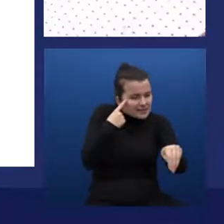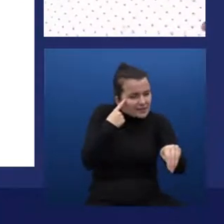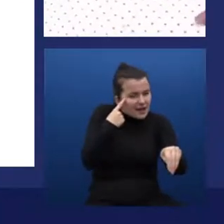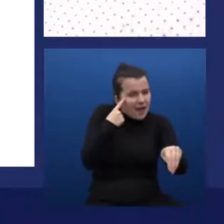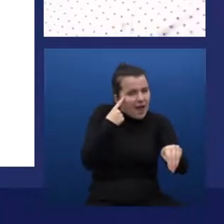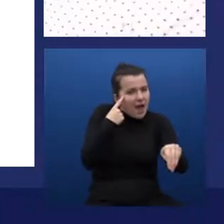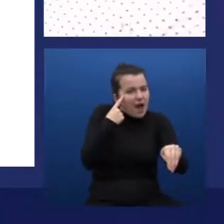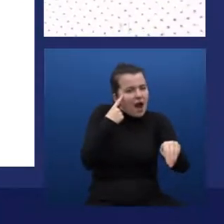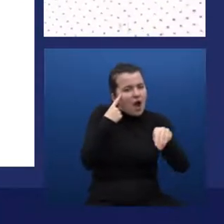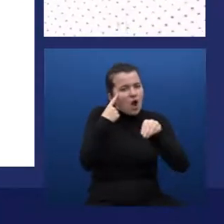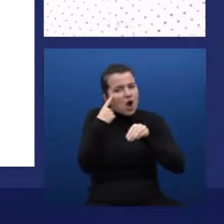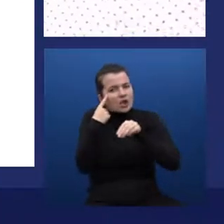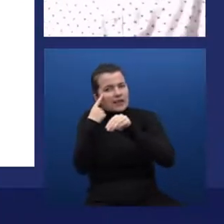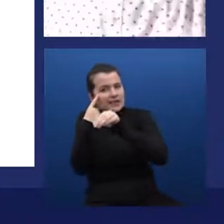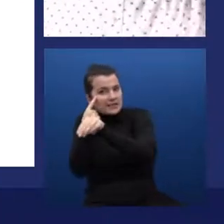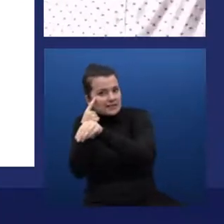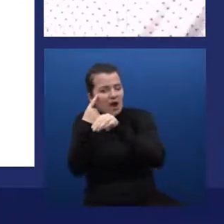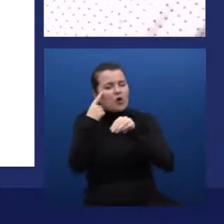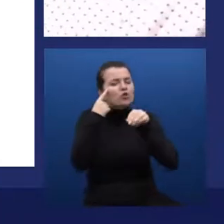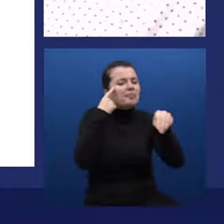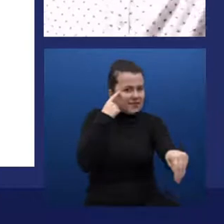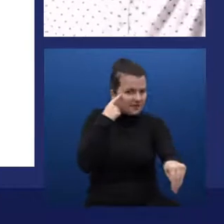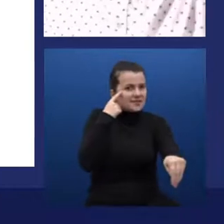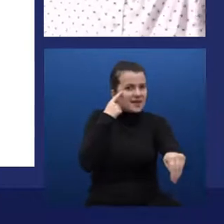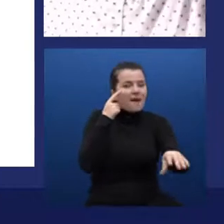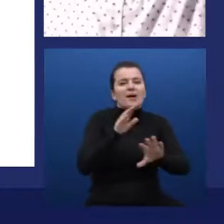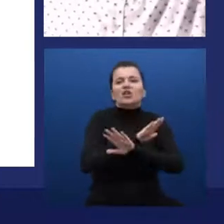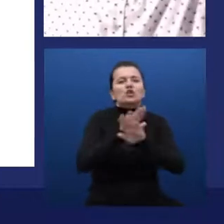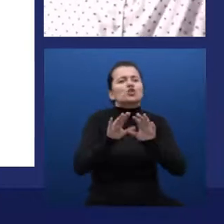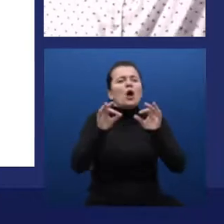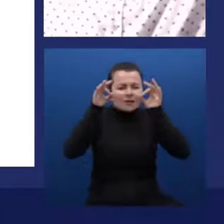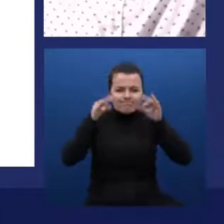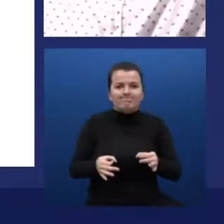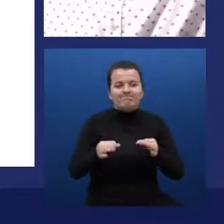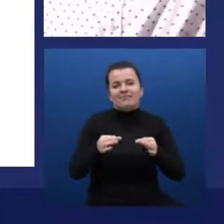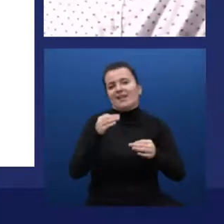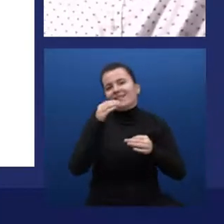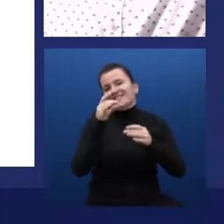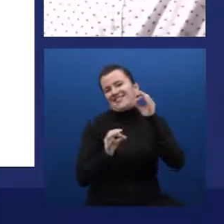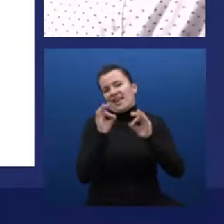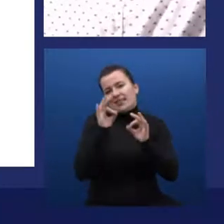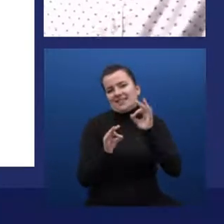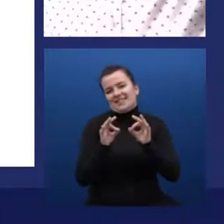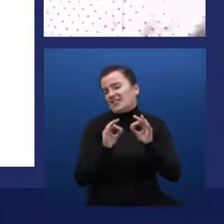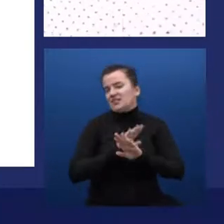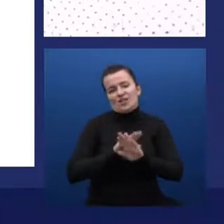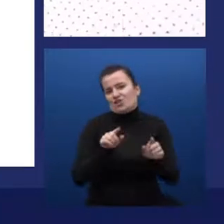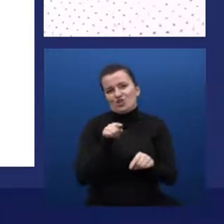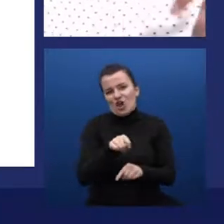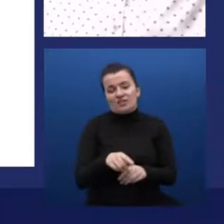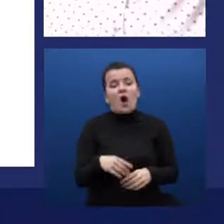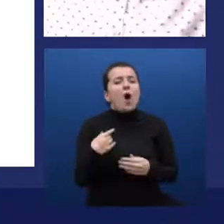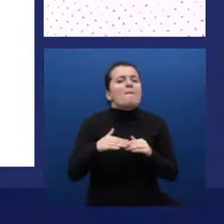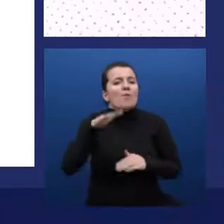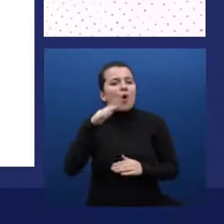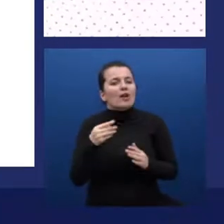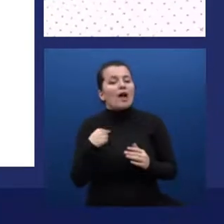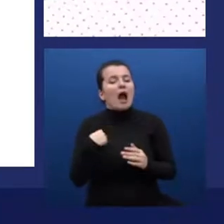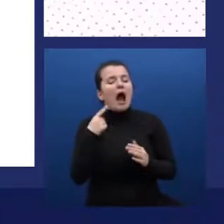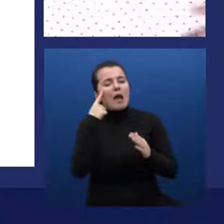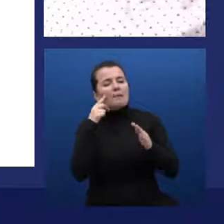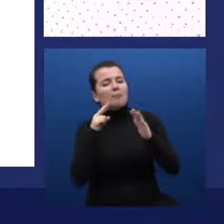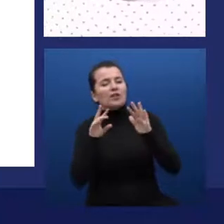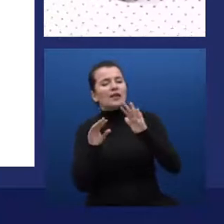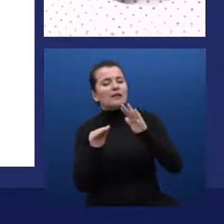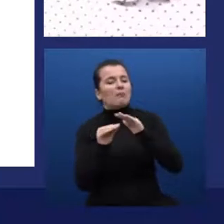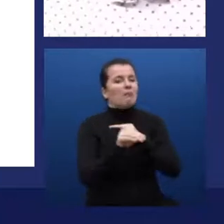Now, instead of a single vector of W's and a single scalar of for the bias, we have a matrix